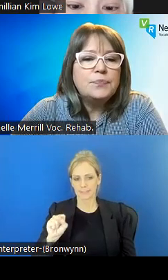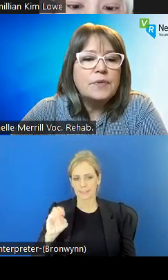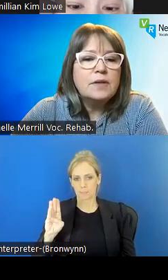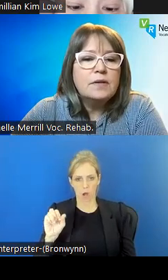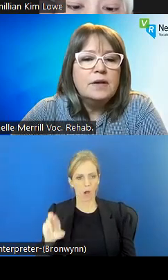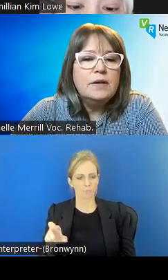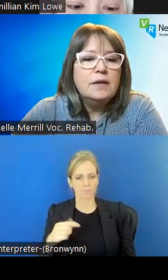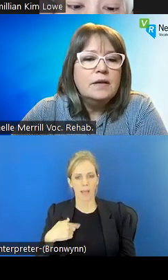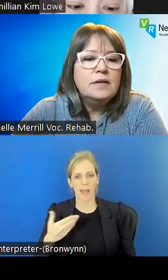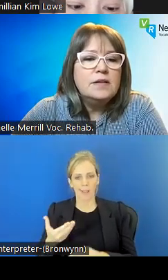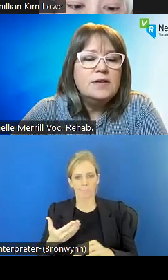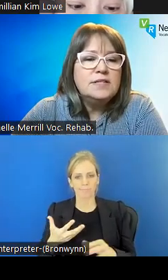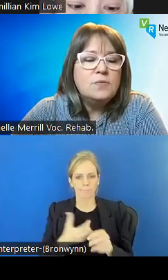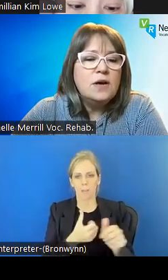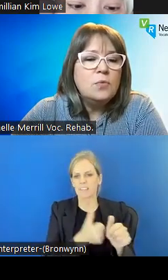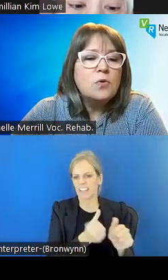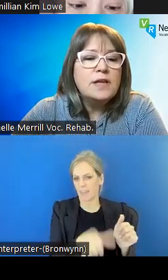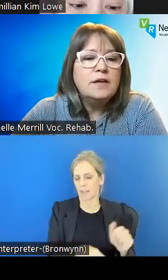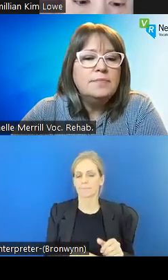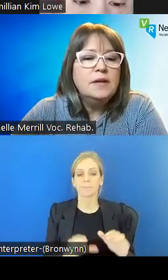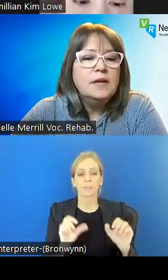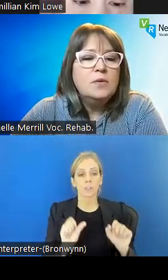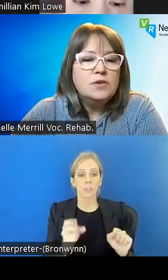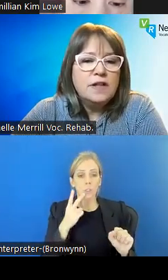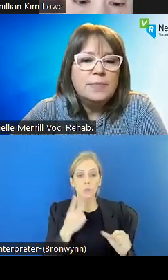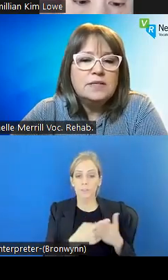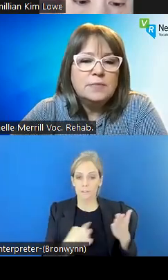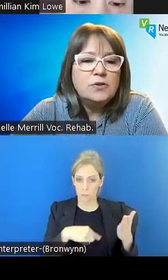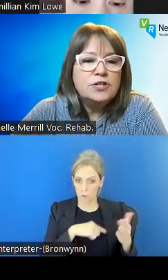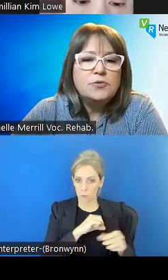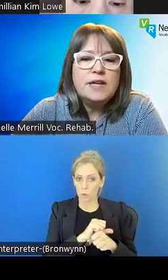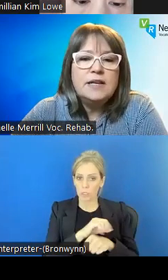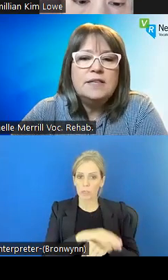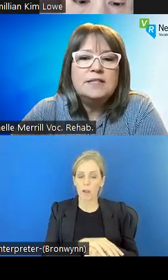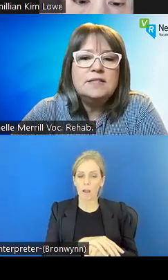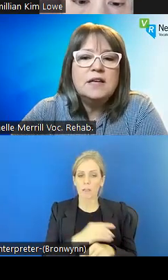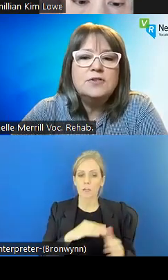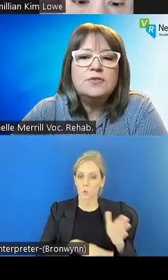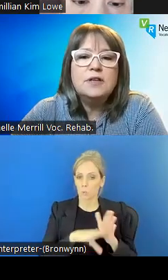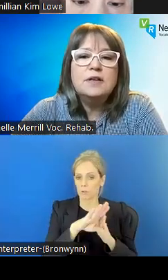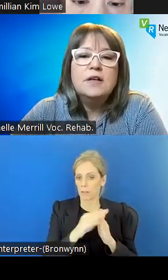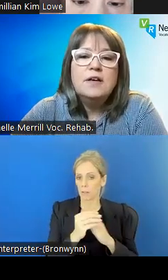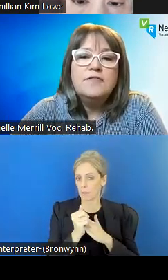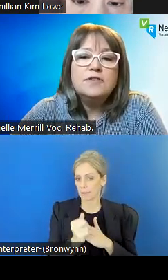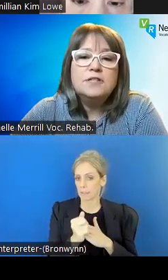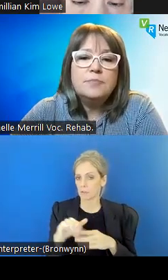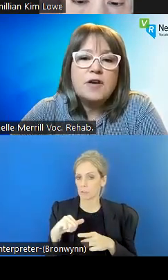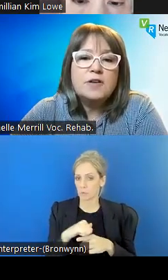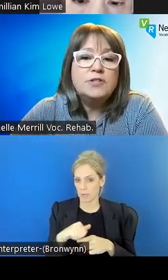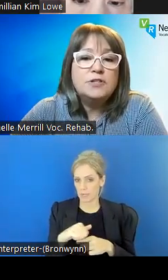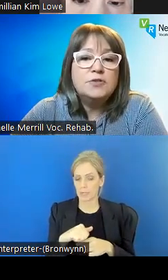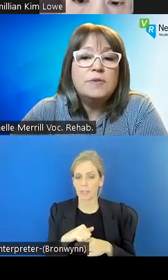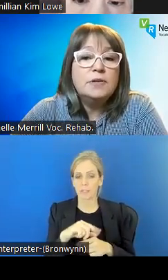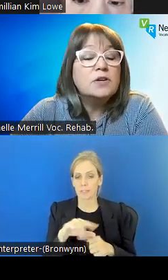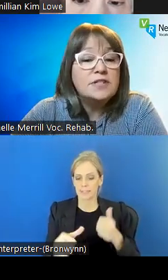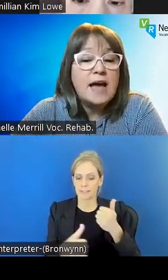so you can see what we're working on. We're developing some leadership training, and this is under the first priority,